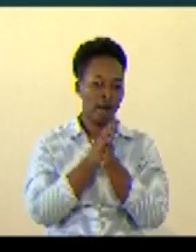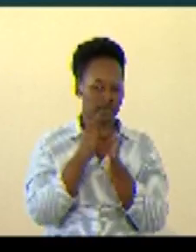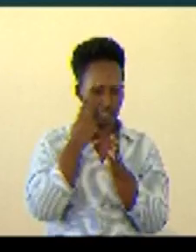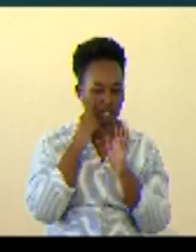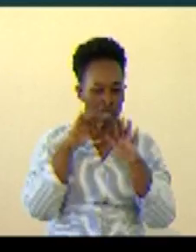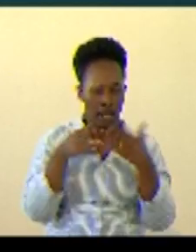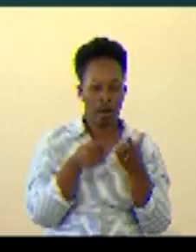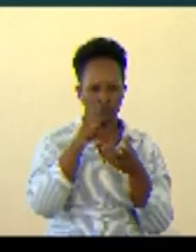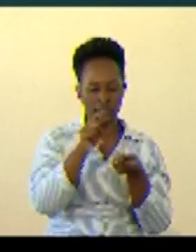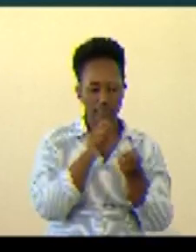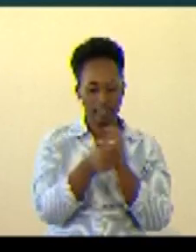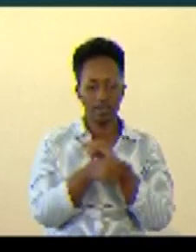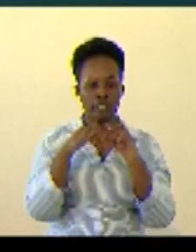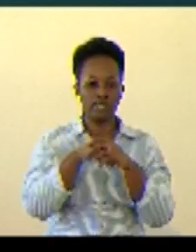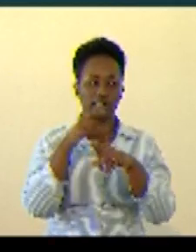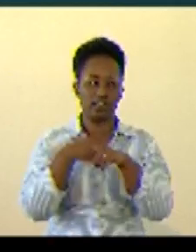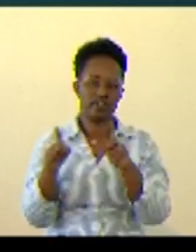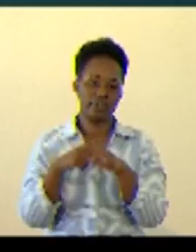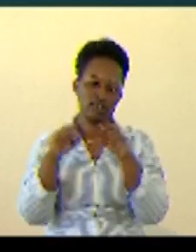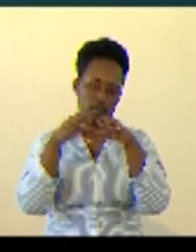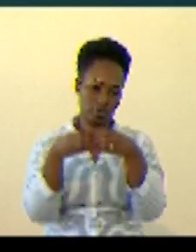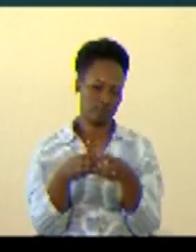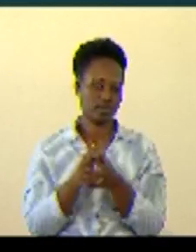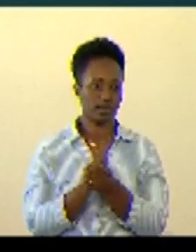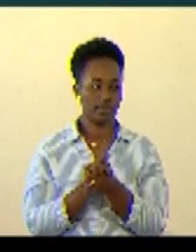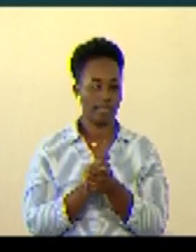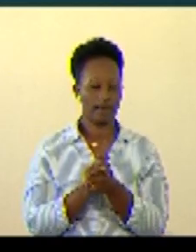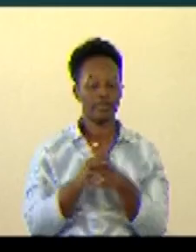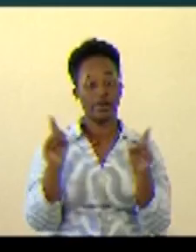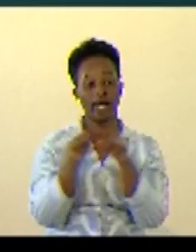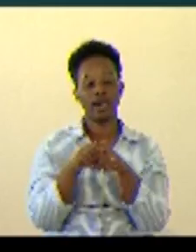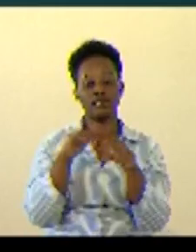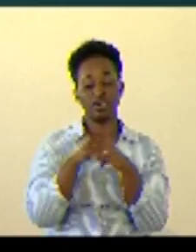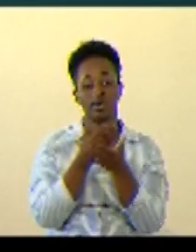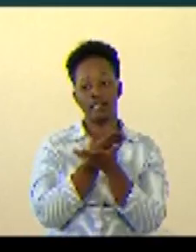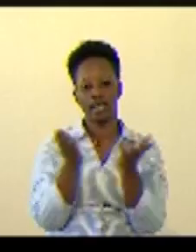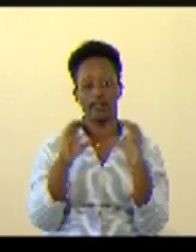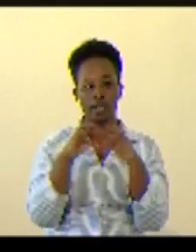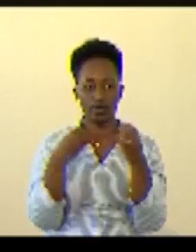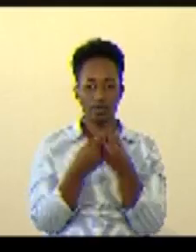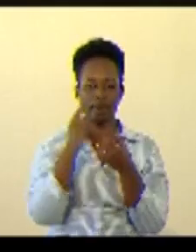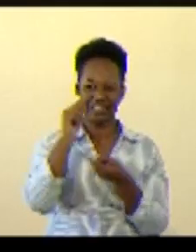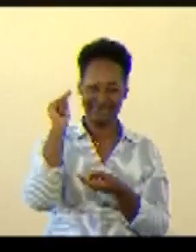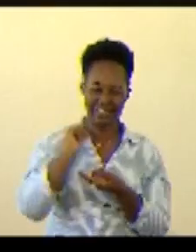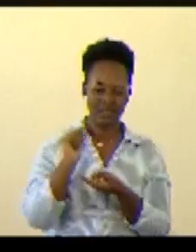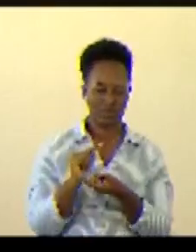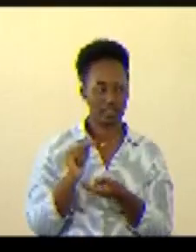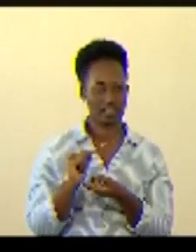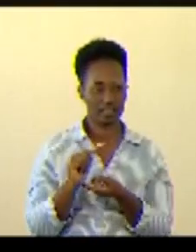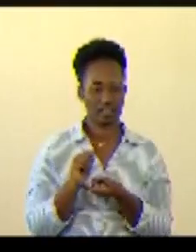7 group 7 of the halogens. As in any group, it